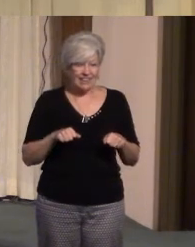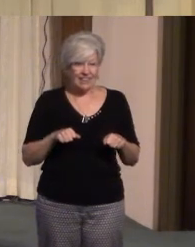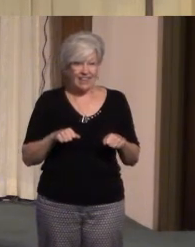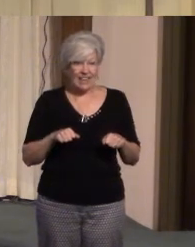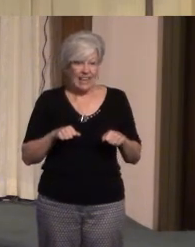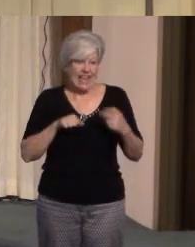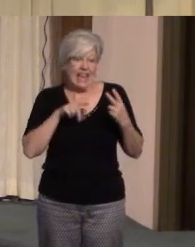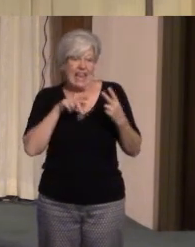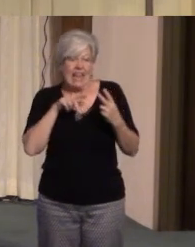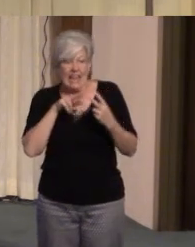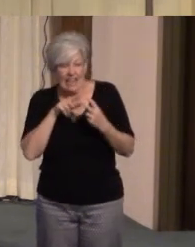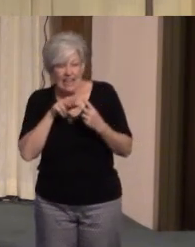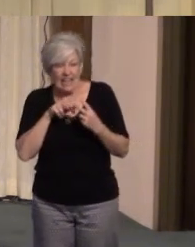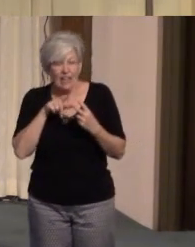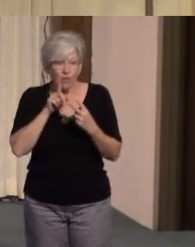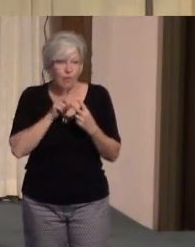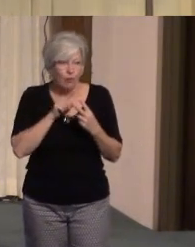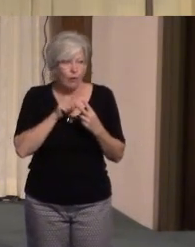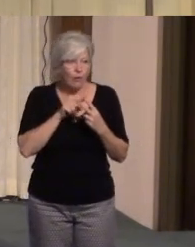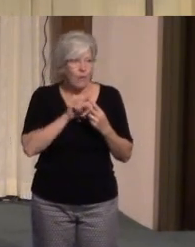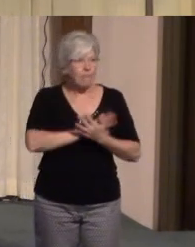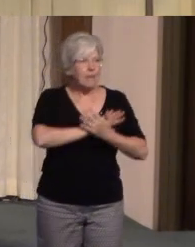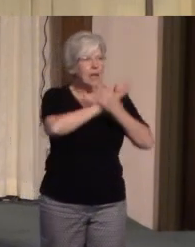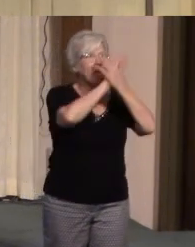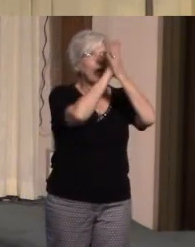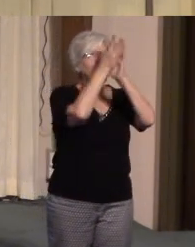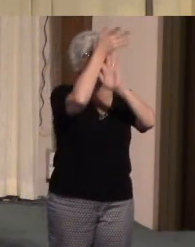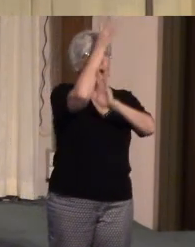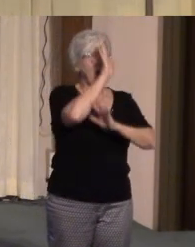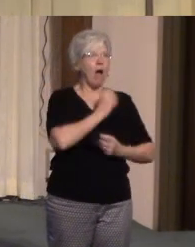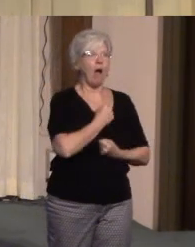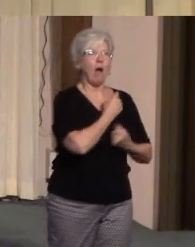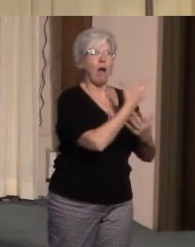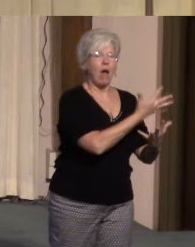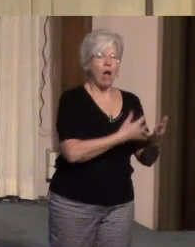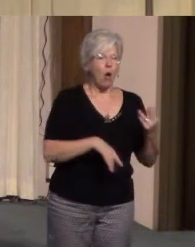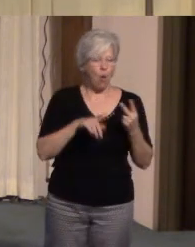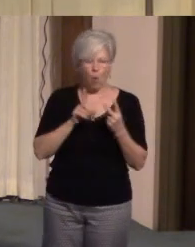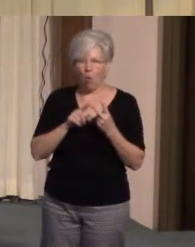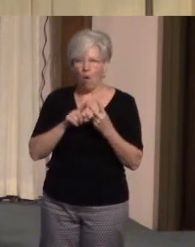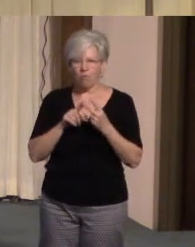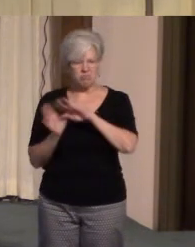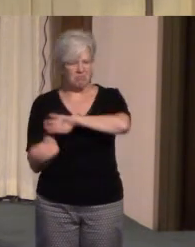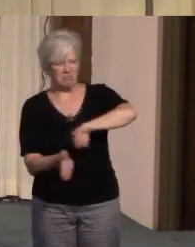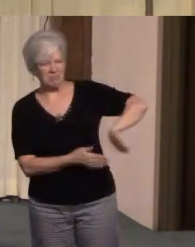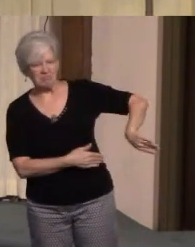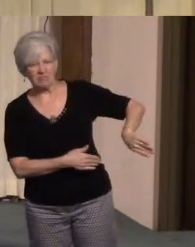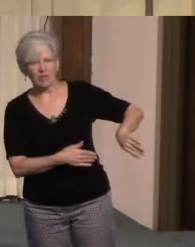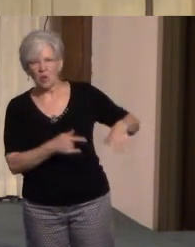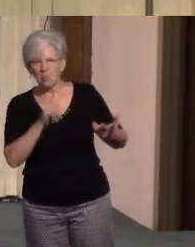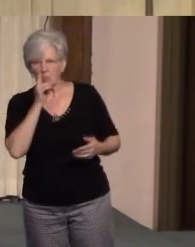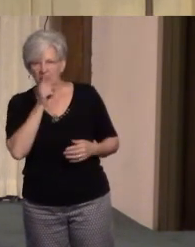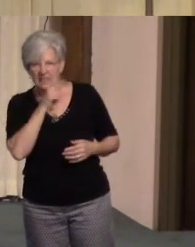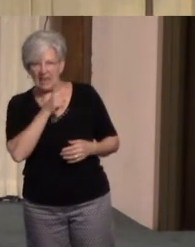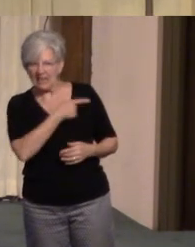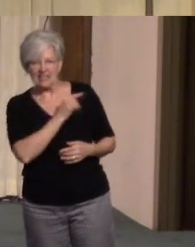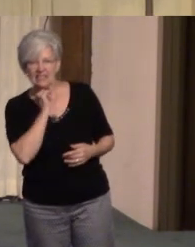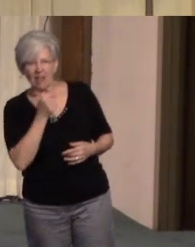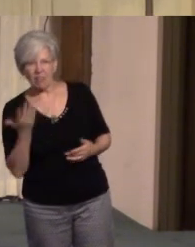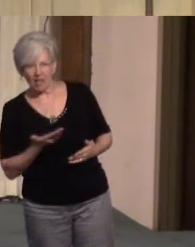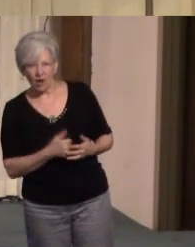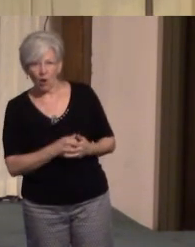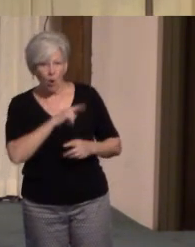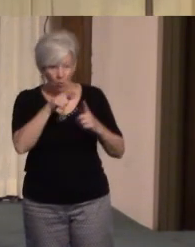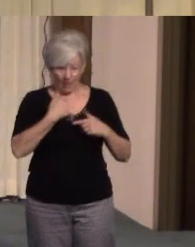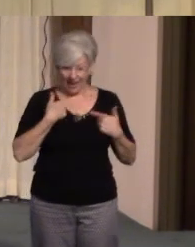Or I can try to pretend that it's not there, and that's hell. When I separate myself from the God of who I am, that's